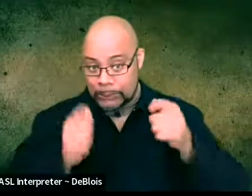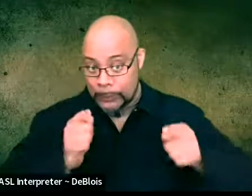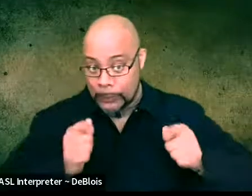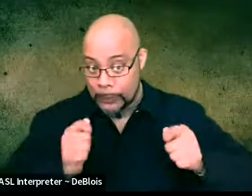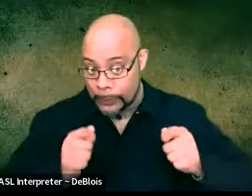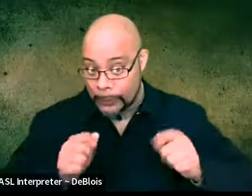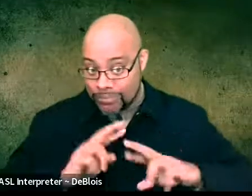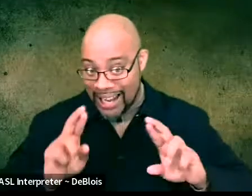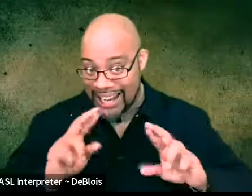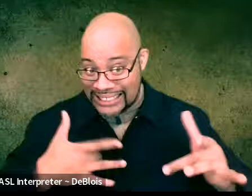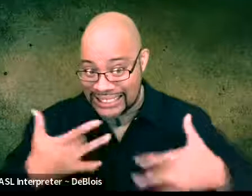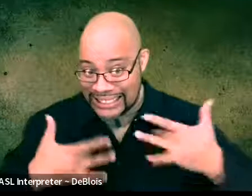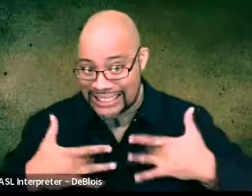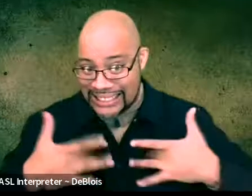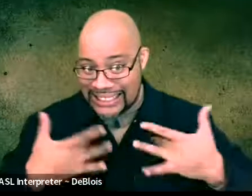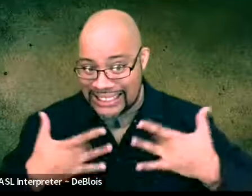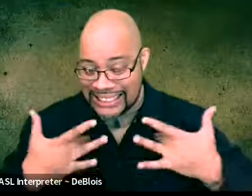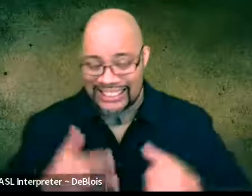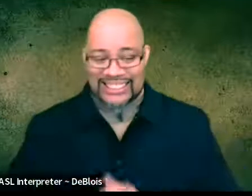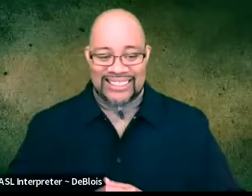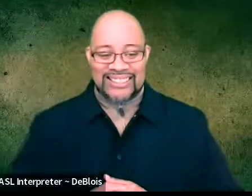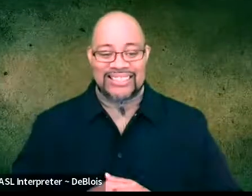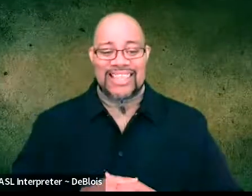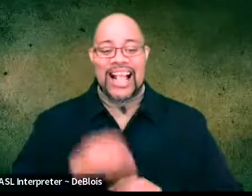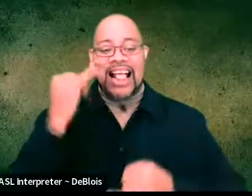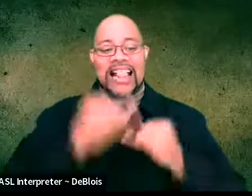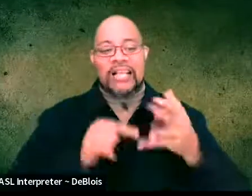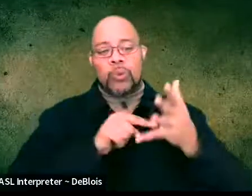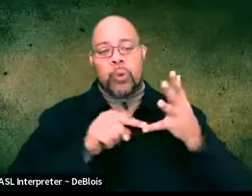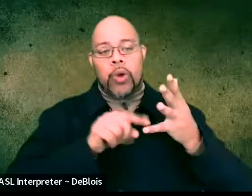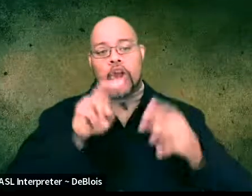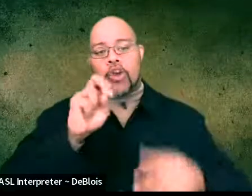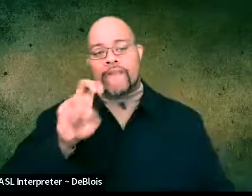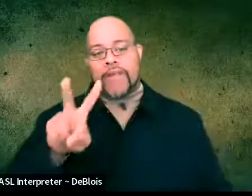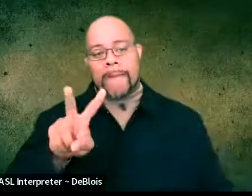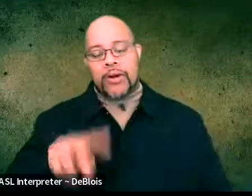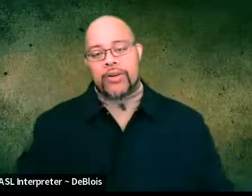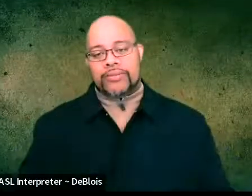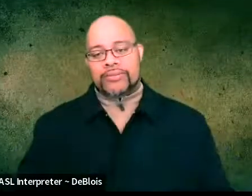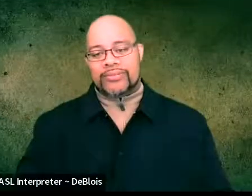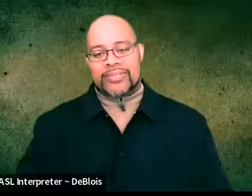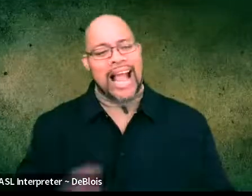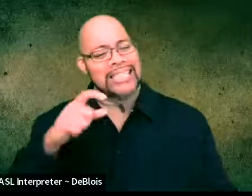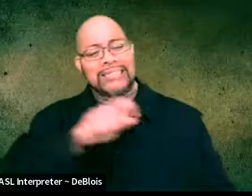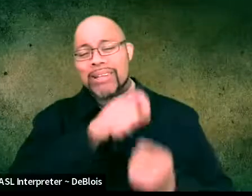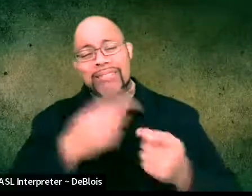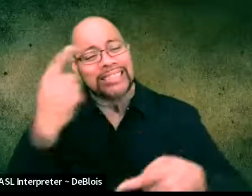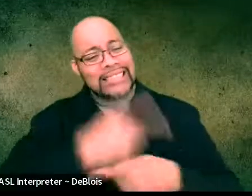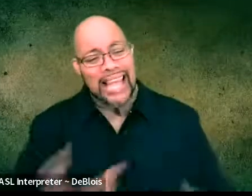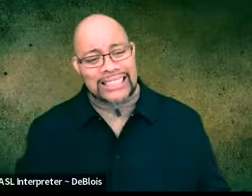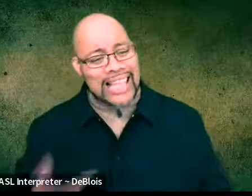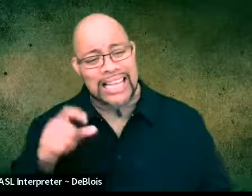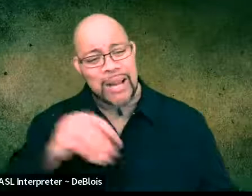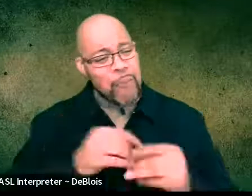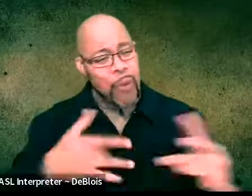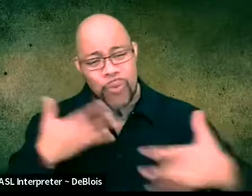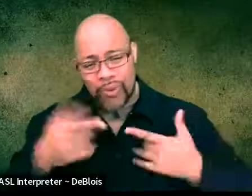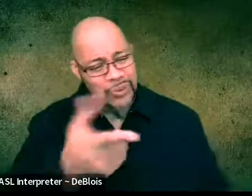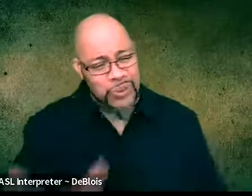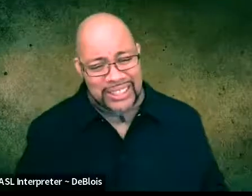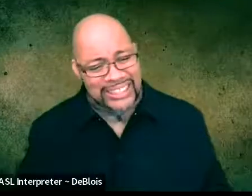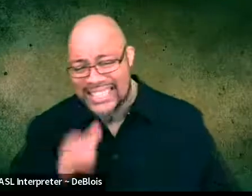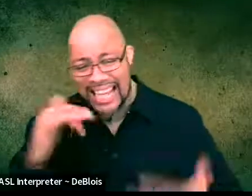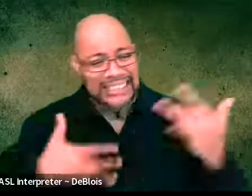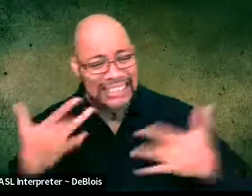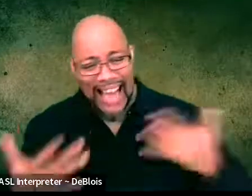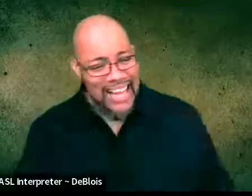drum roll, please. The last week of November. I need specific dates and I need more enthusiasm. I don't